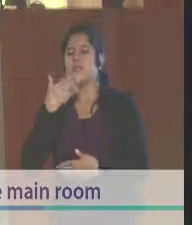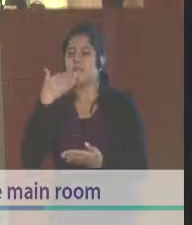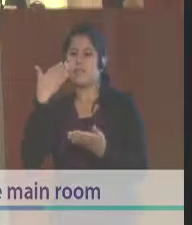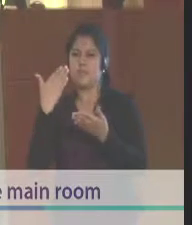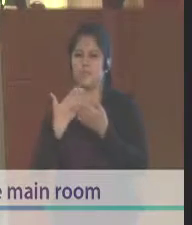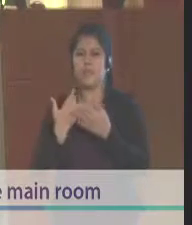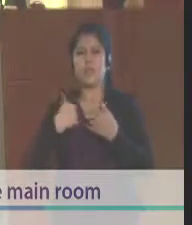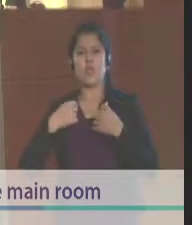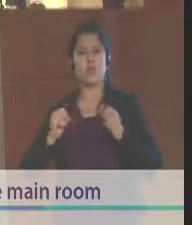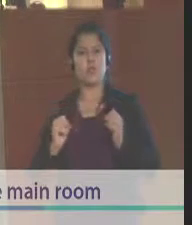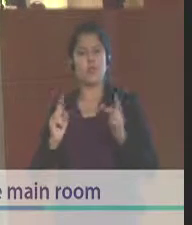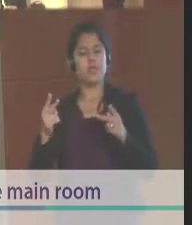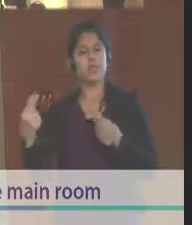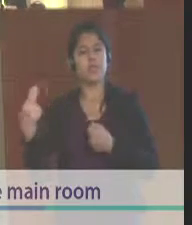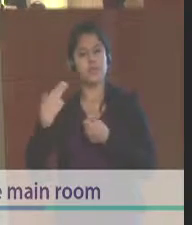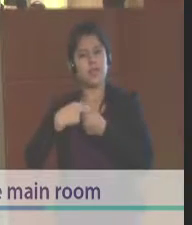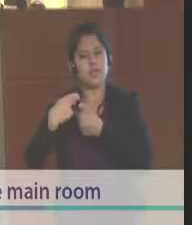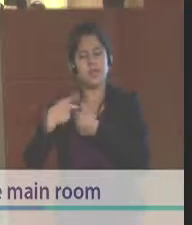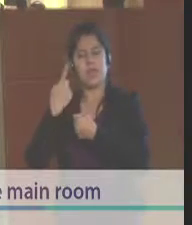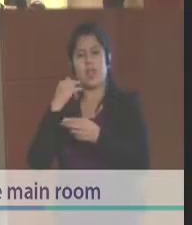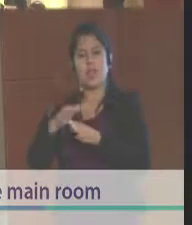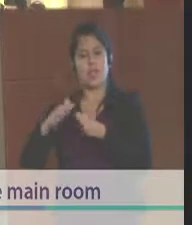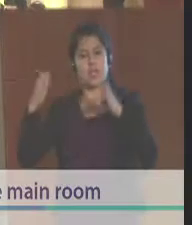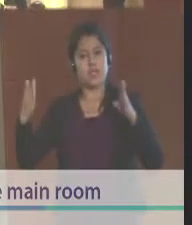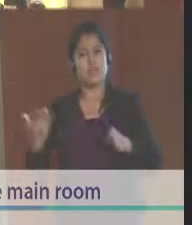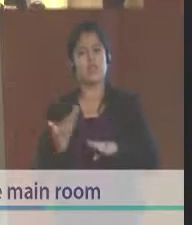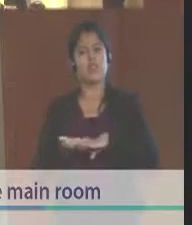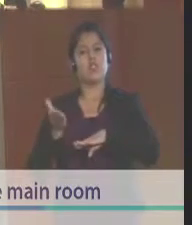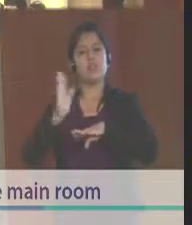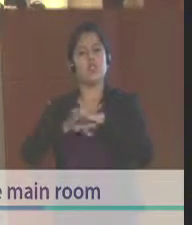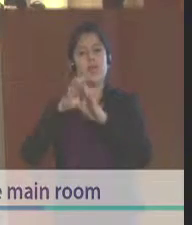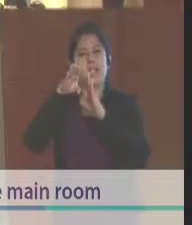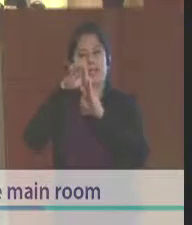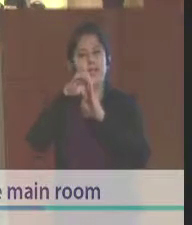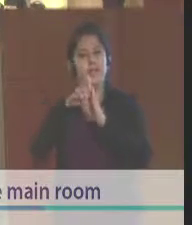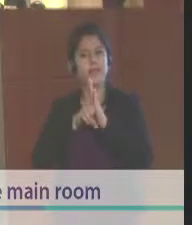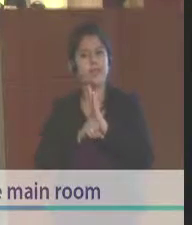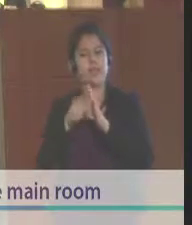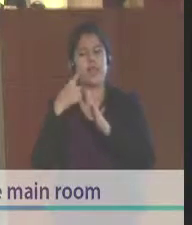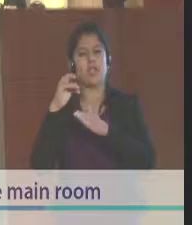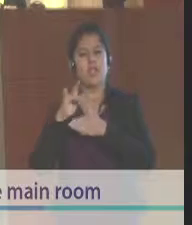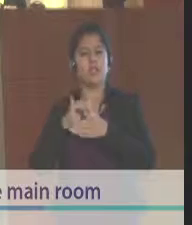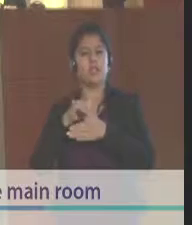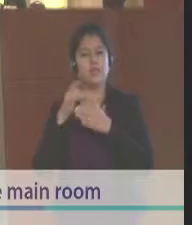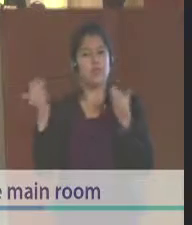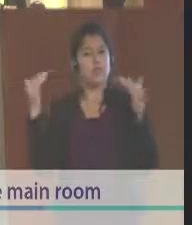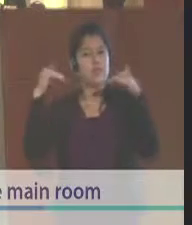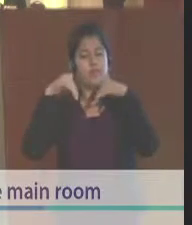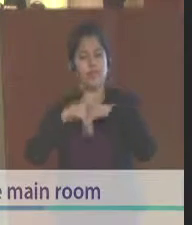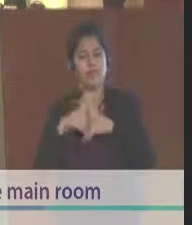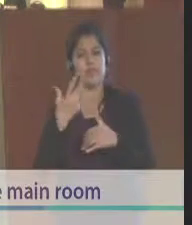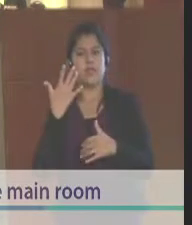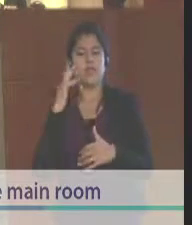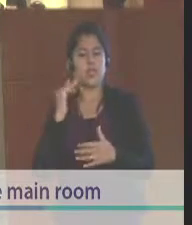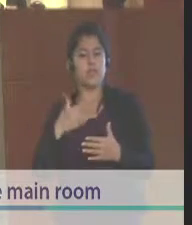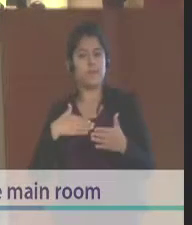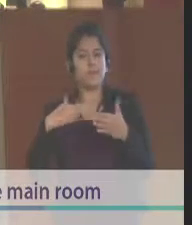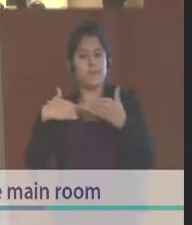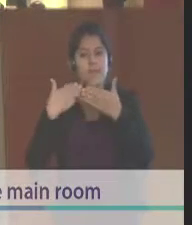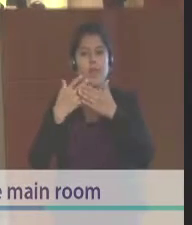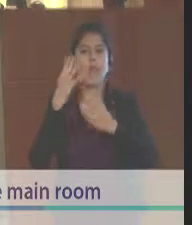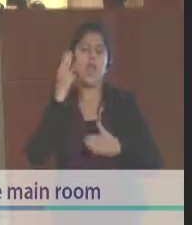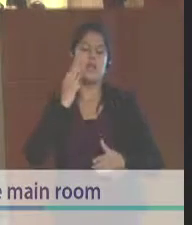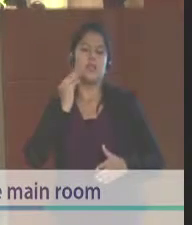I would like to thank you all for giving me the opportunity of participating in this session regarding disaster